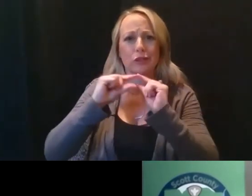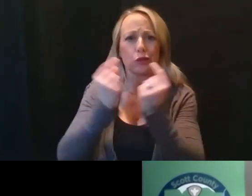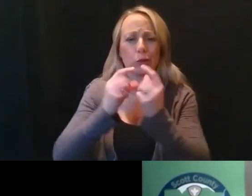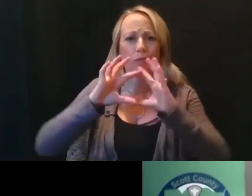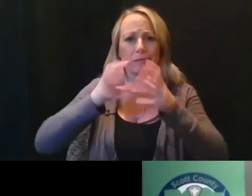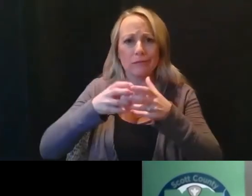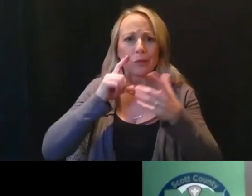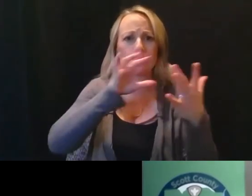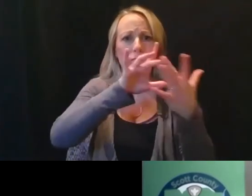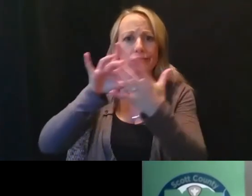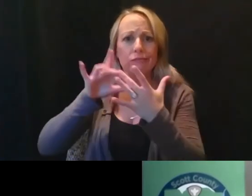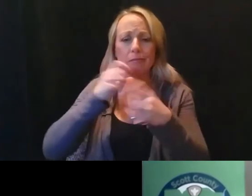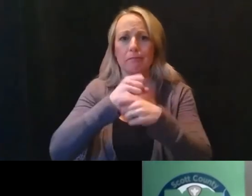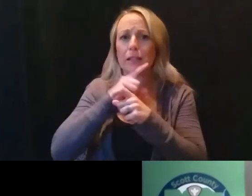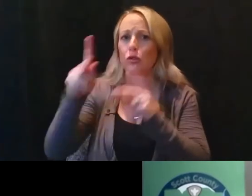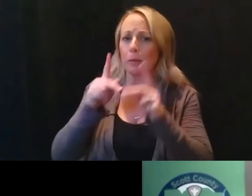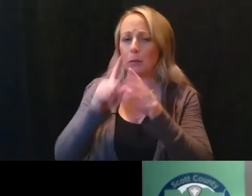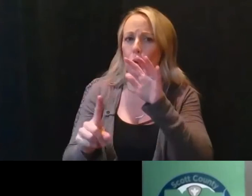second appointment.